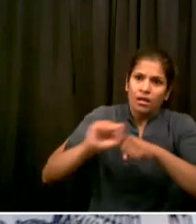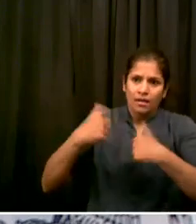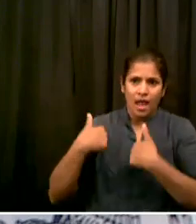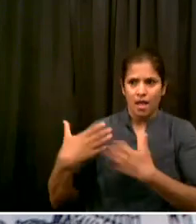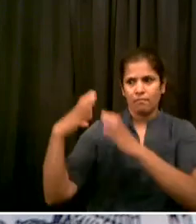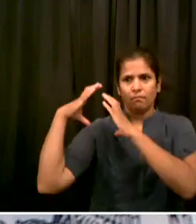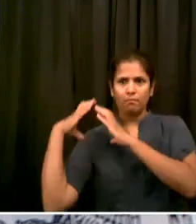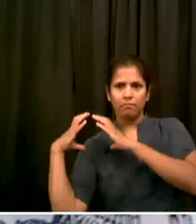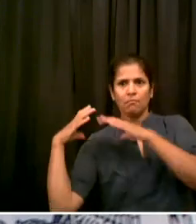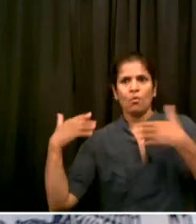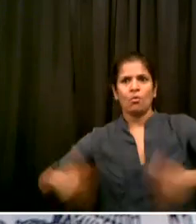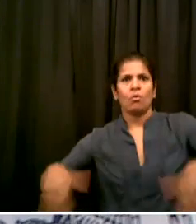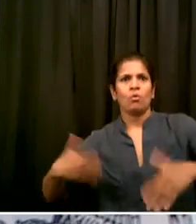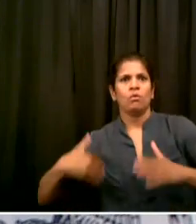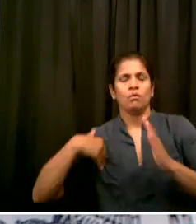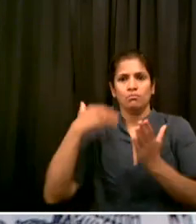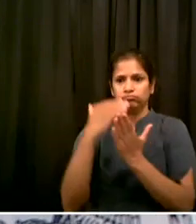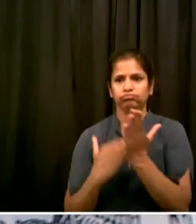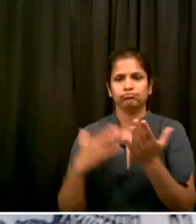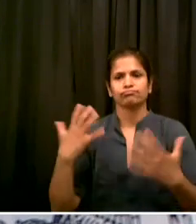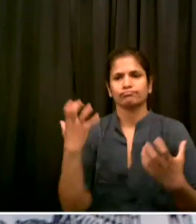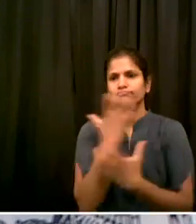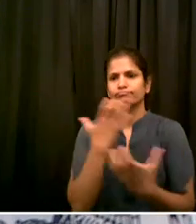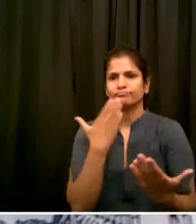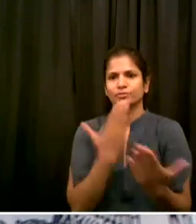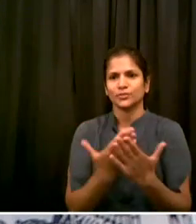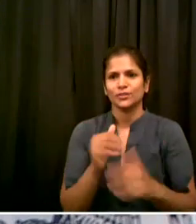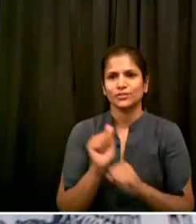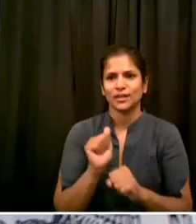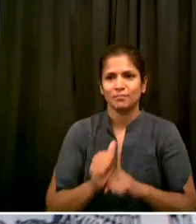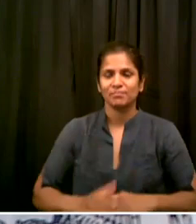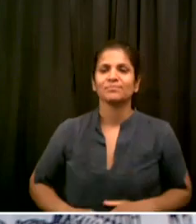Next up, we have Rich Lamb from WCBS Radio.